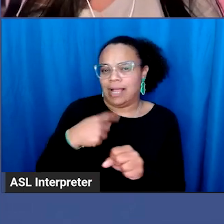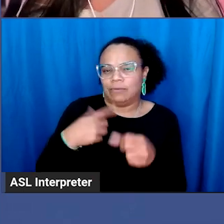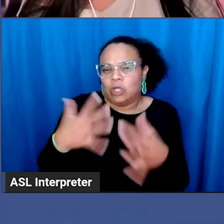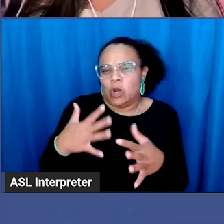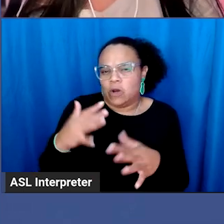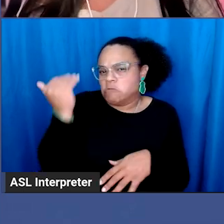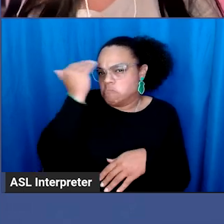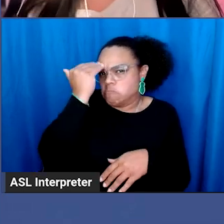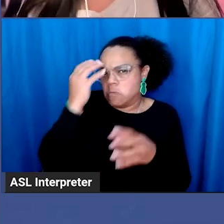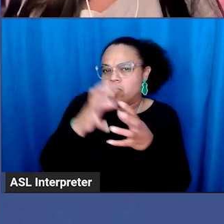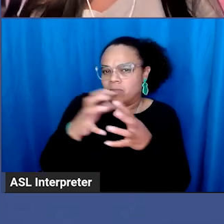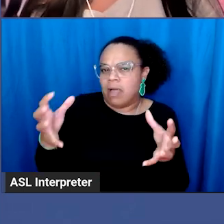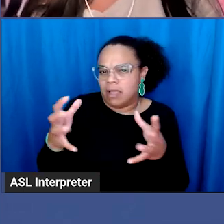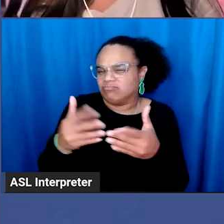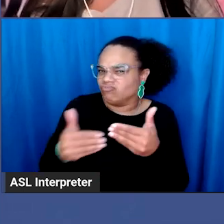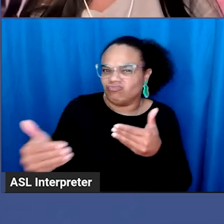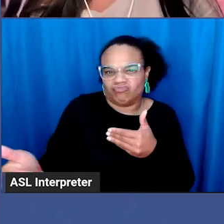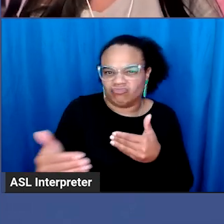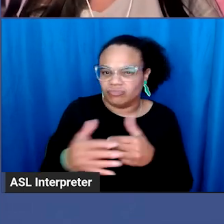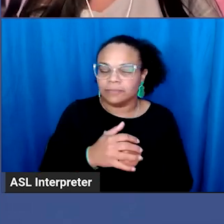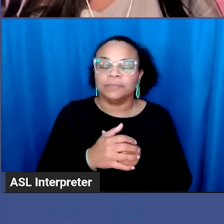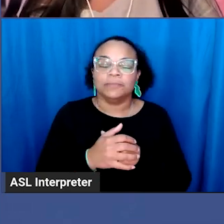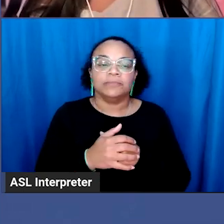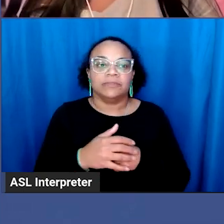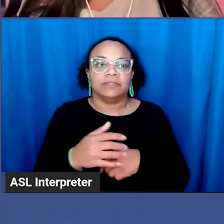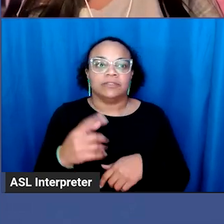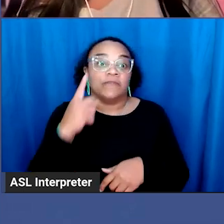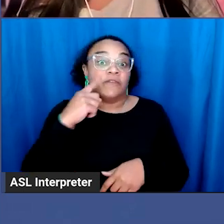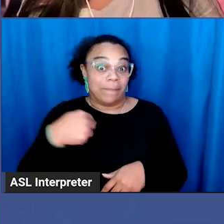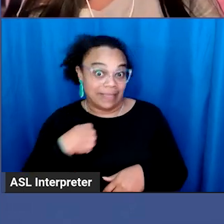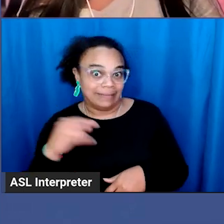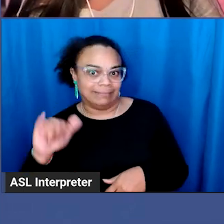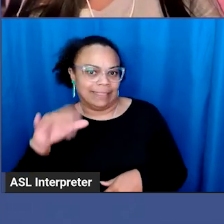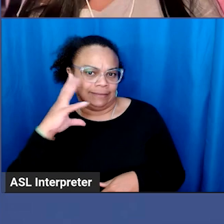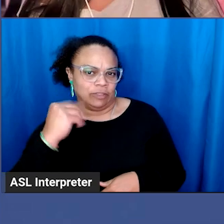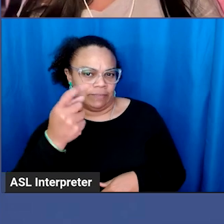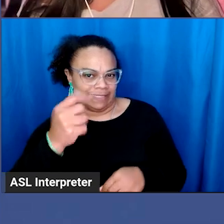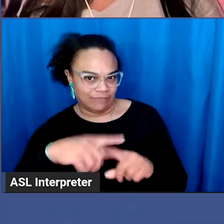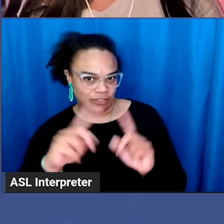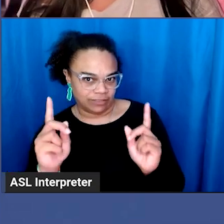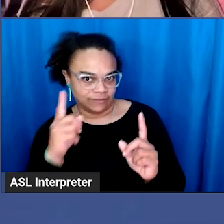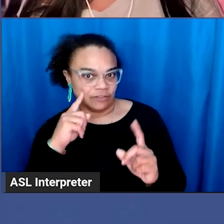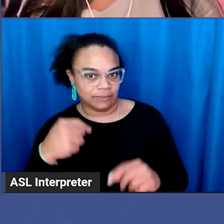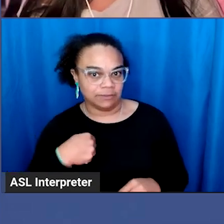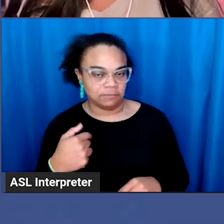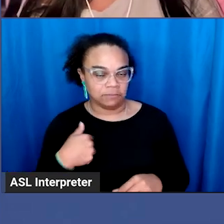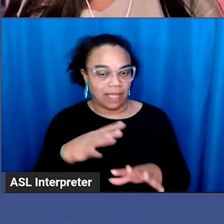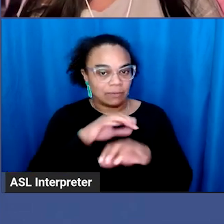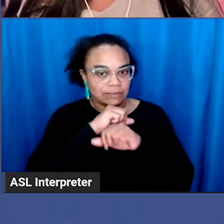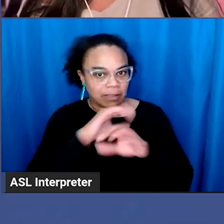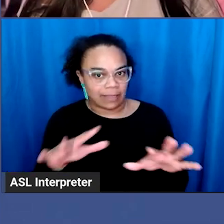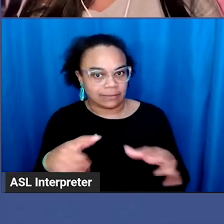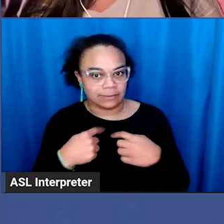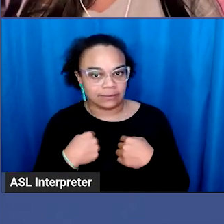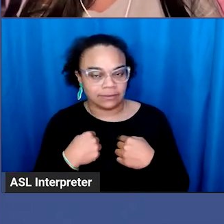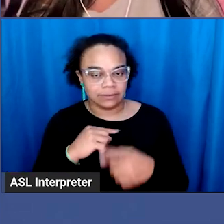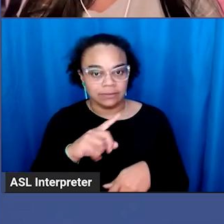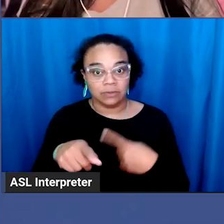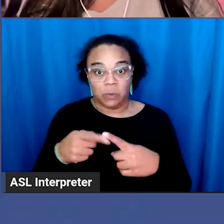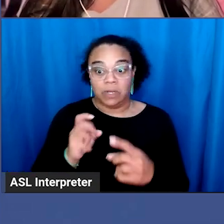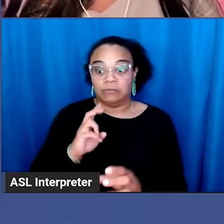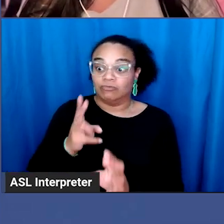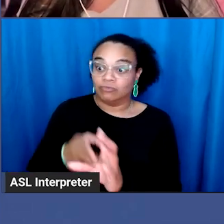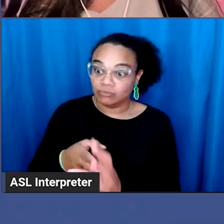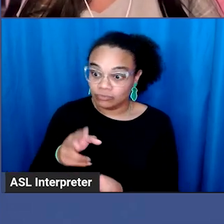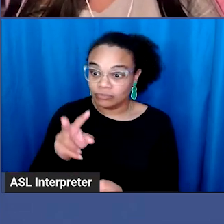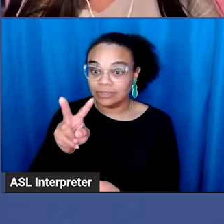being said, things were a little bit different for me. And I was very blessed that, when I got into the game,